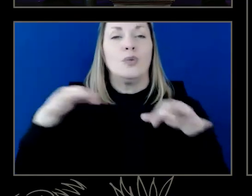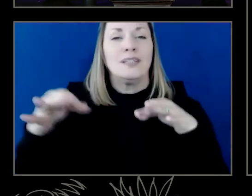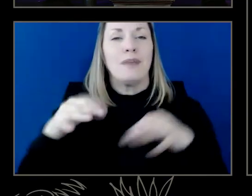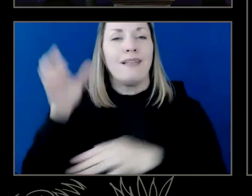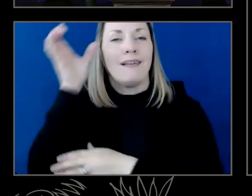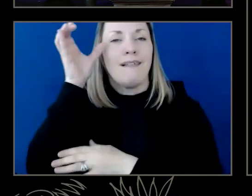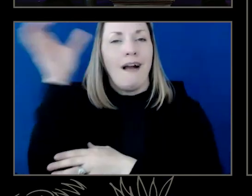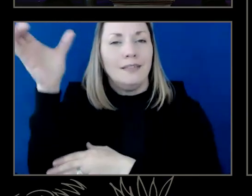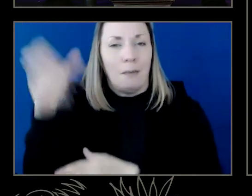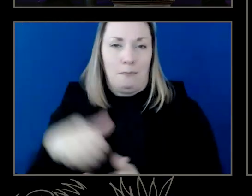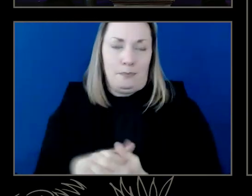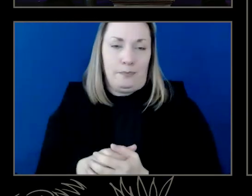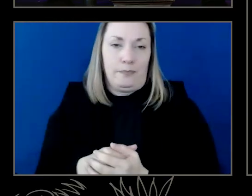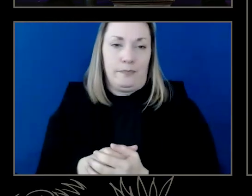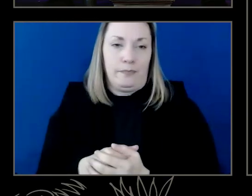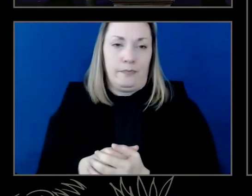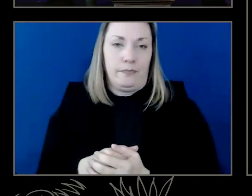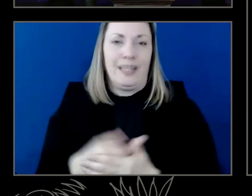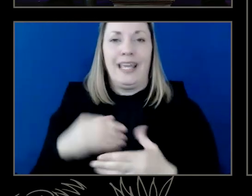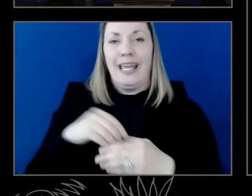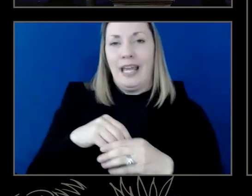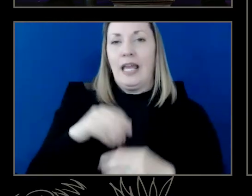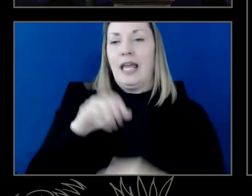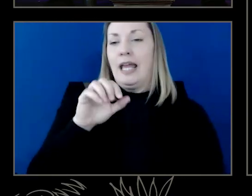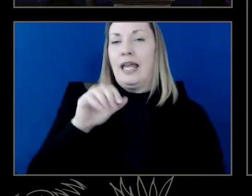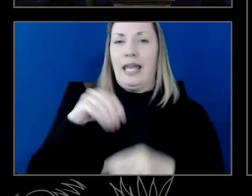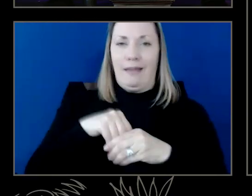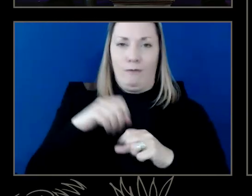it, infrastructure as a code.